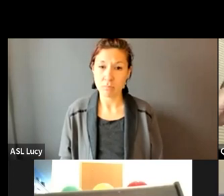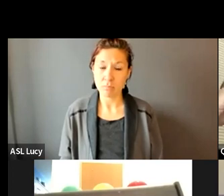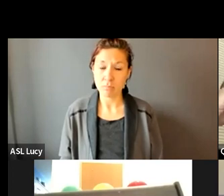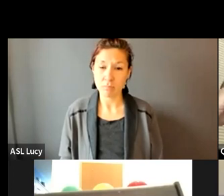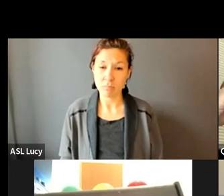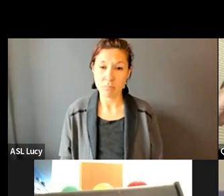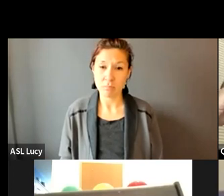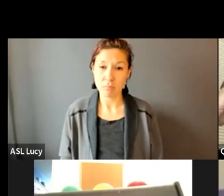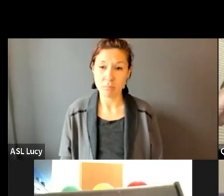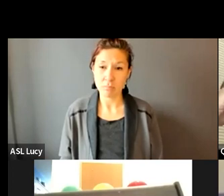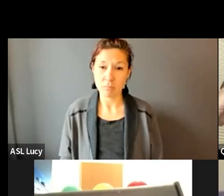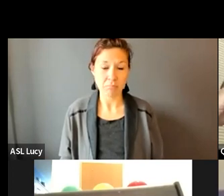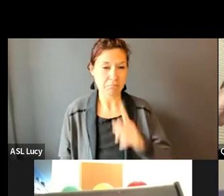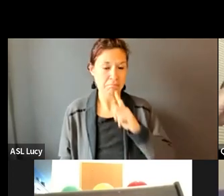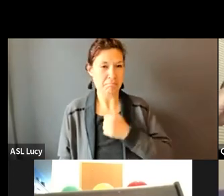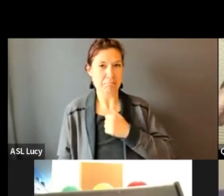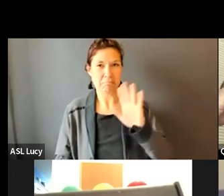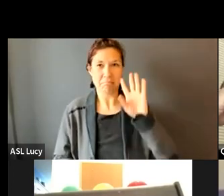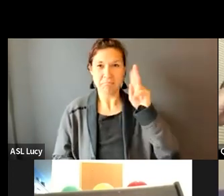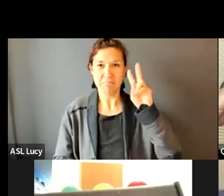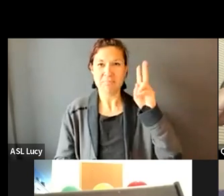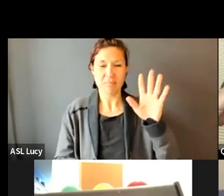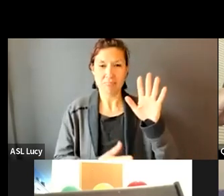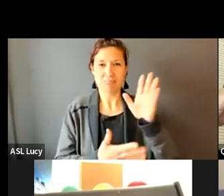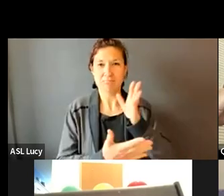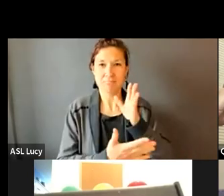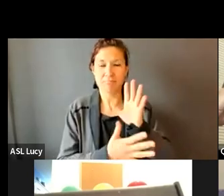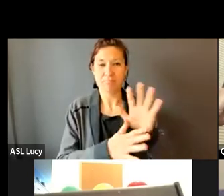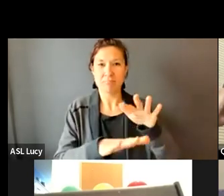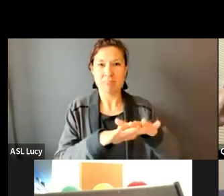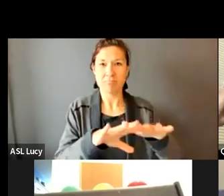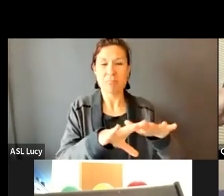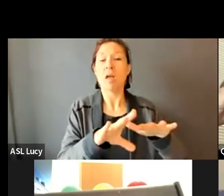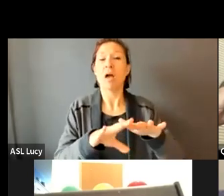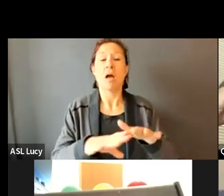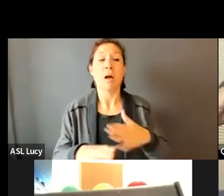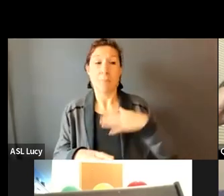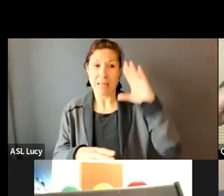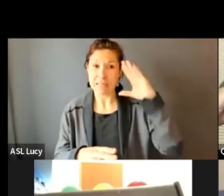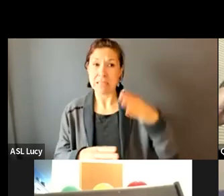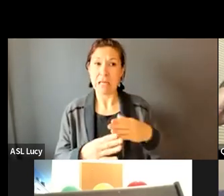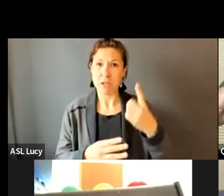um I apologize who had his children in BPS